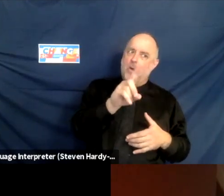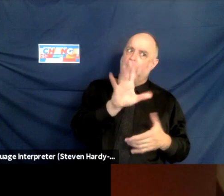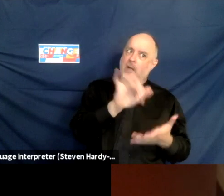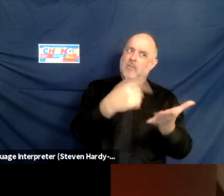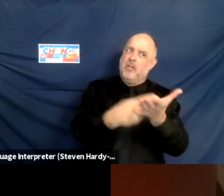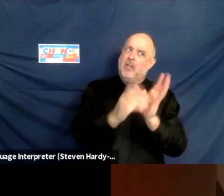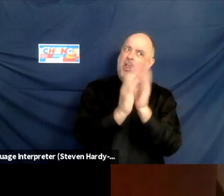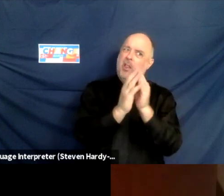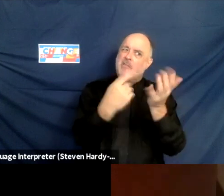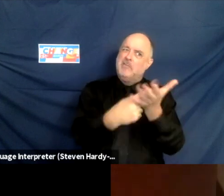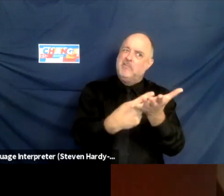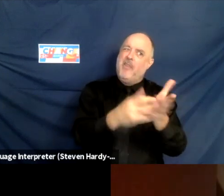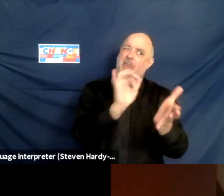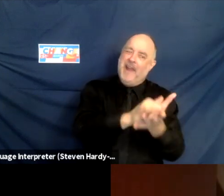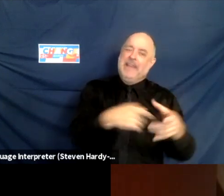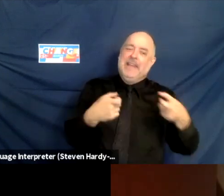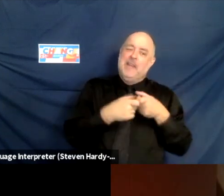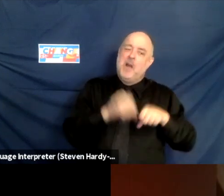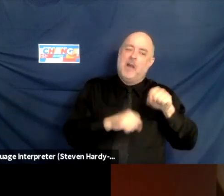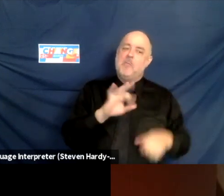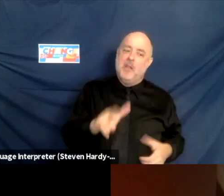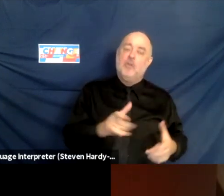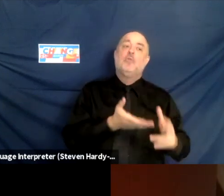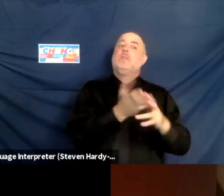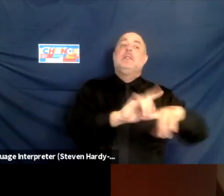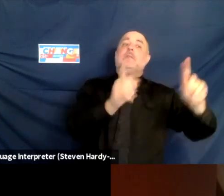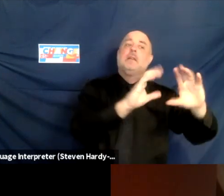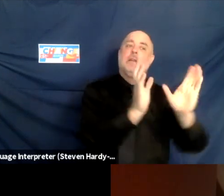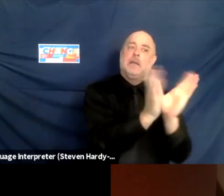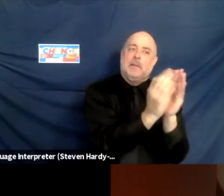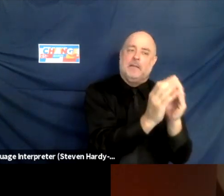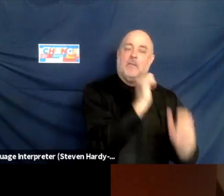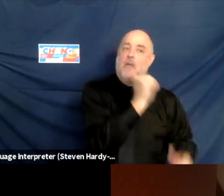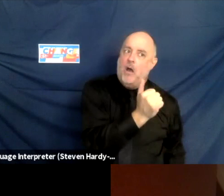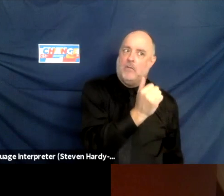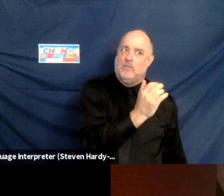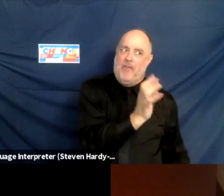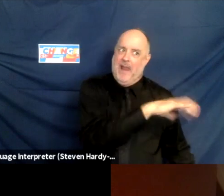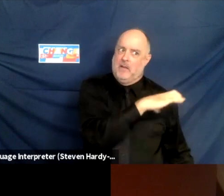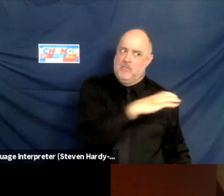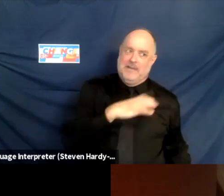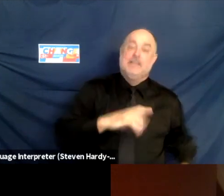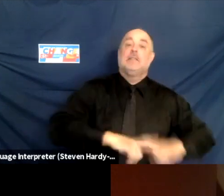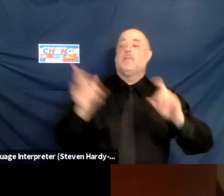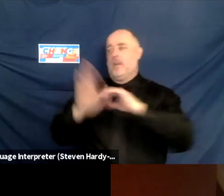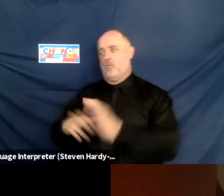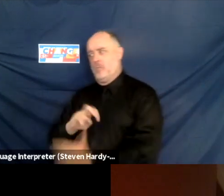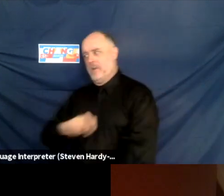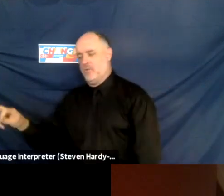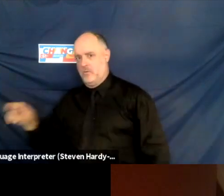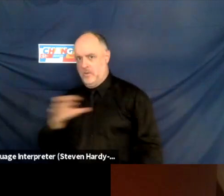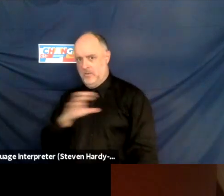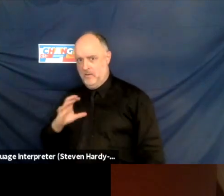e-bike bill goes to a different committee. It doesn't go to the Transportation Committee. And so you actually, in many cases,